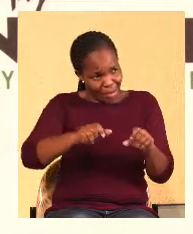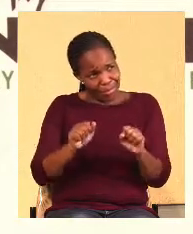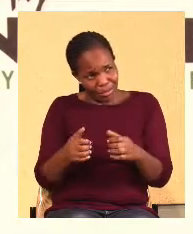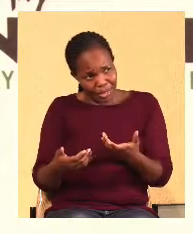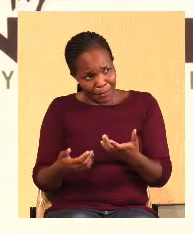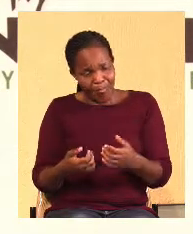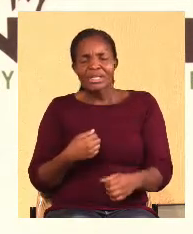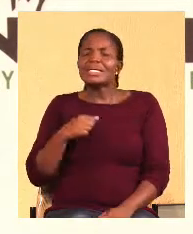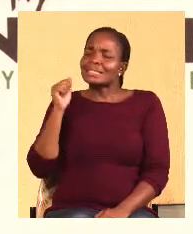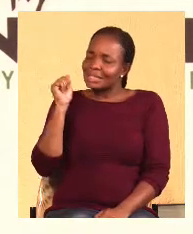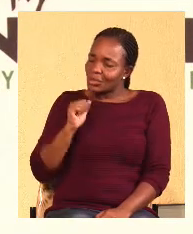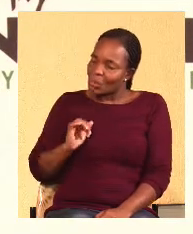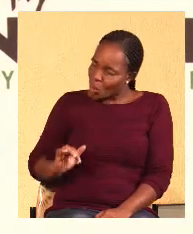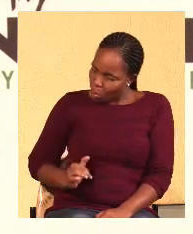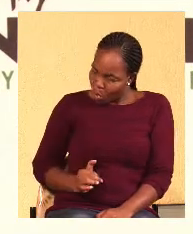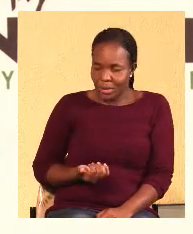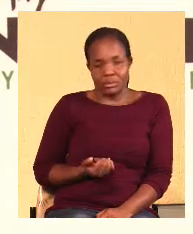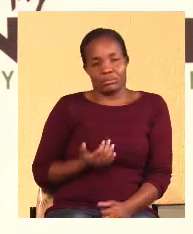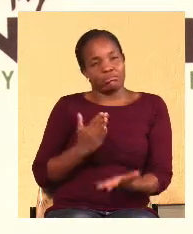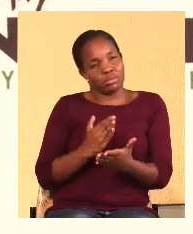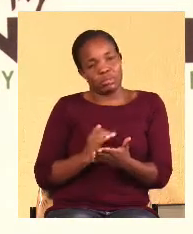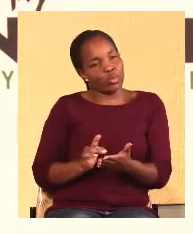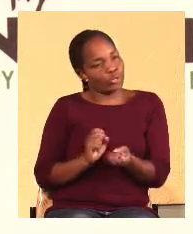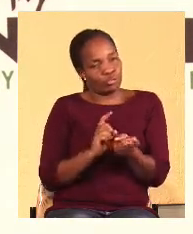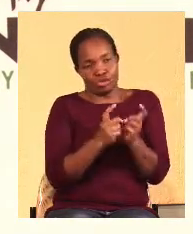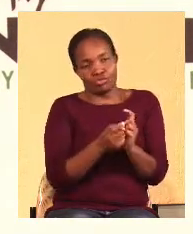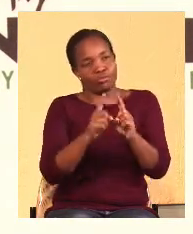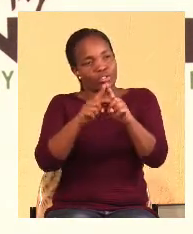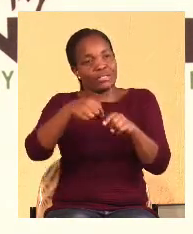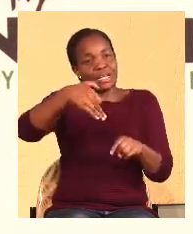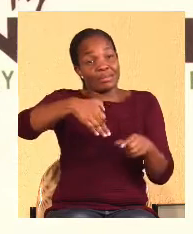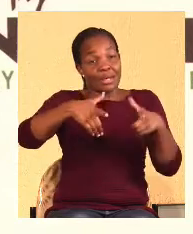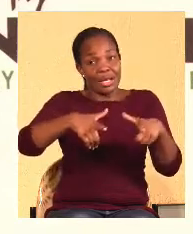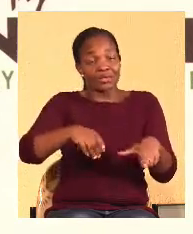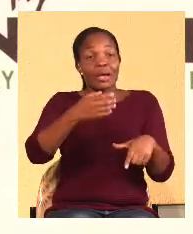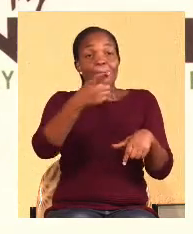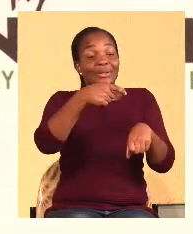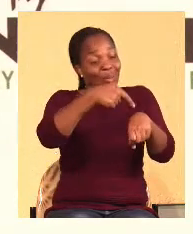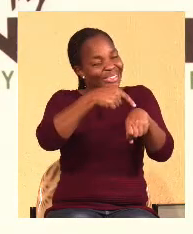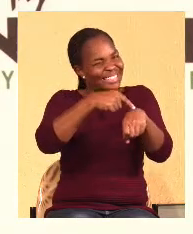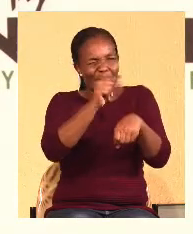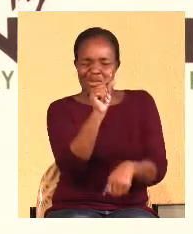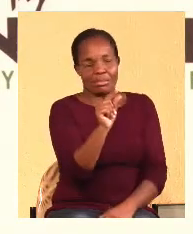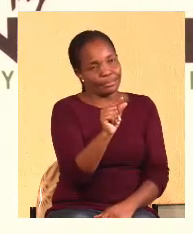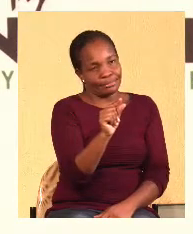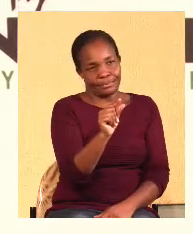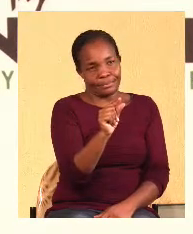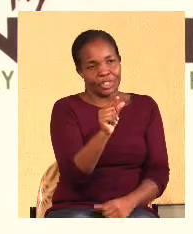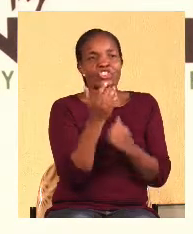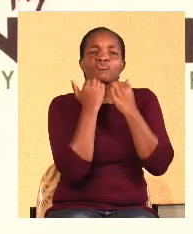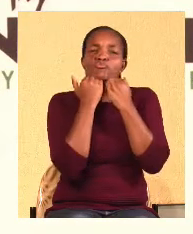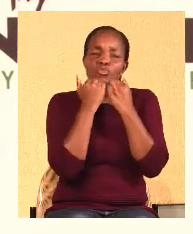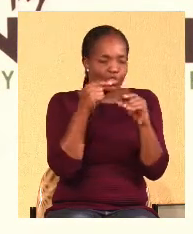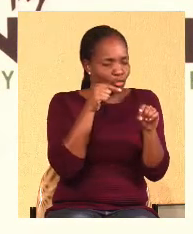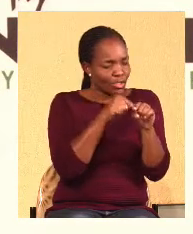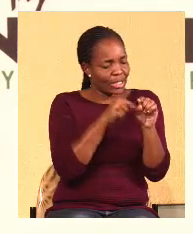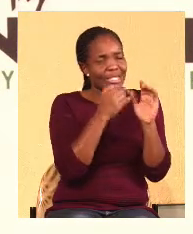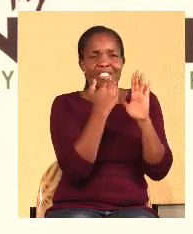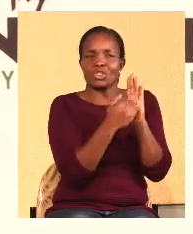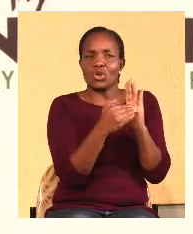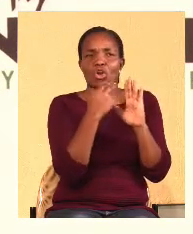because of the agency and because of the time constraint that we have, what we have discussed, I think at